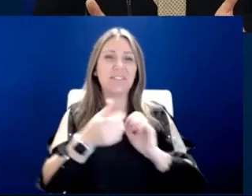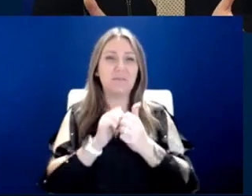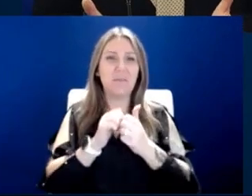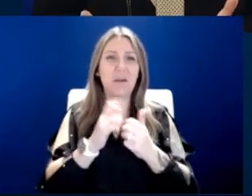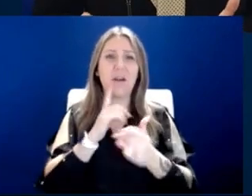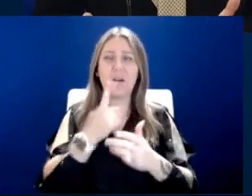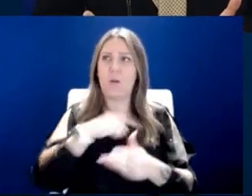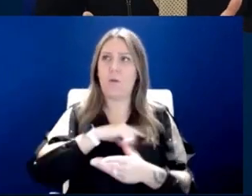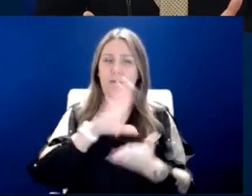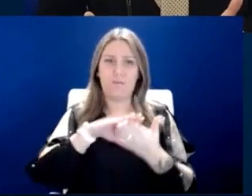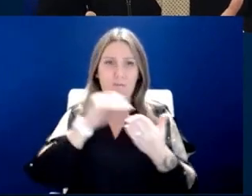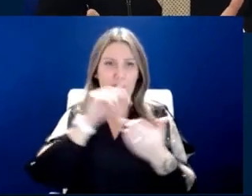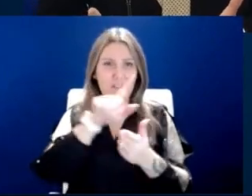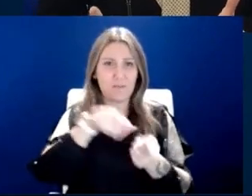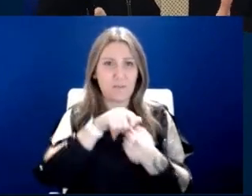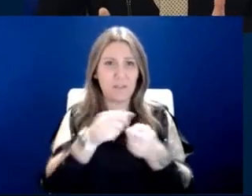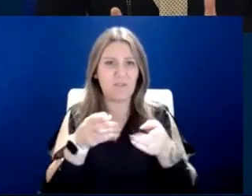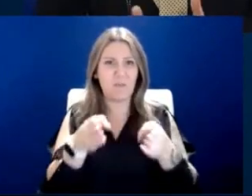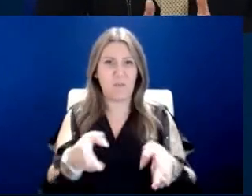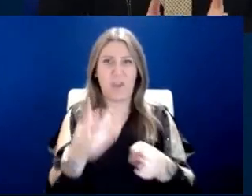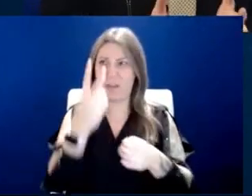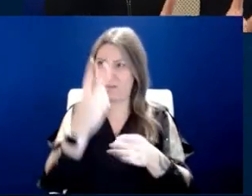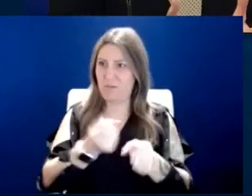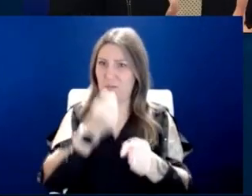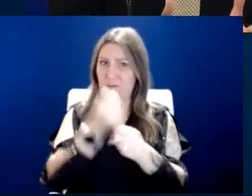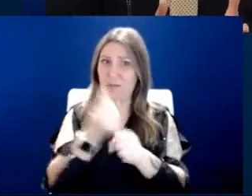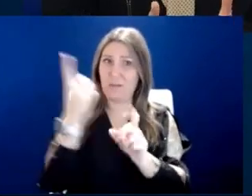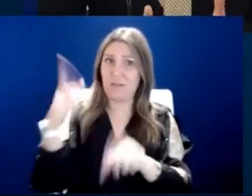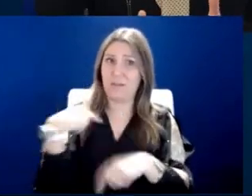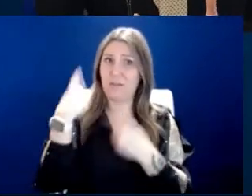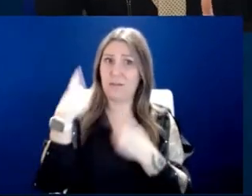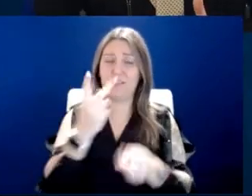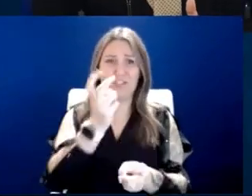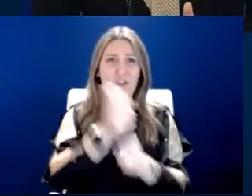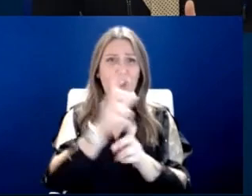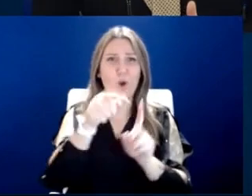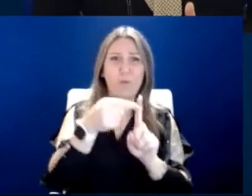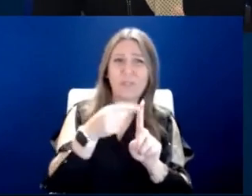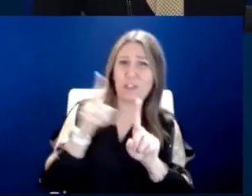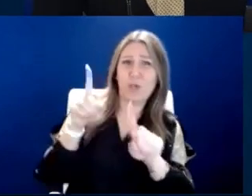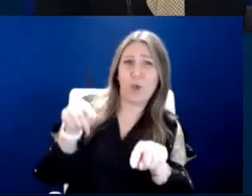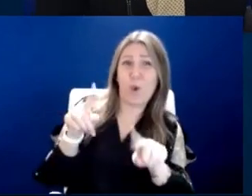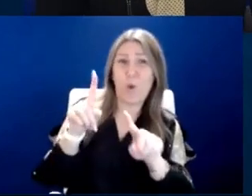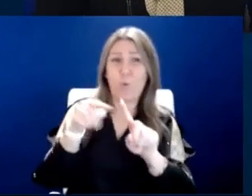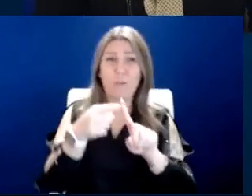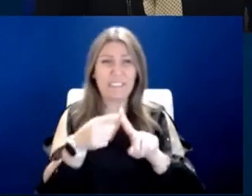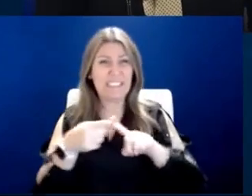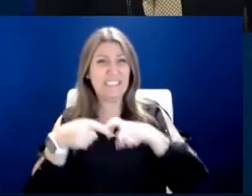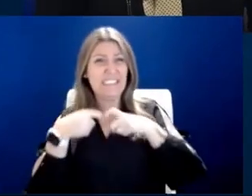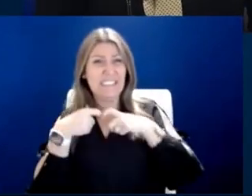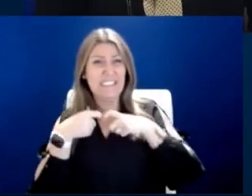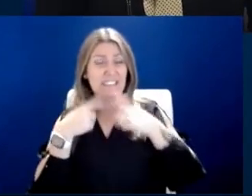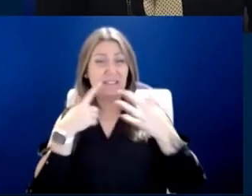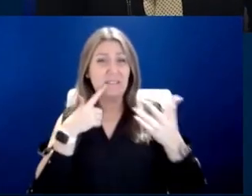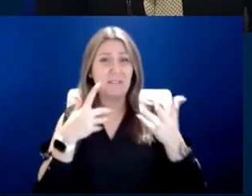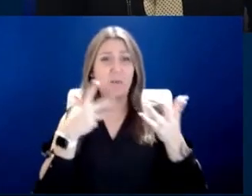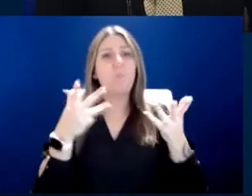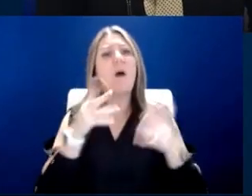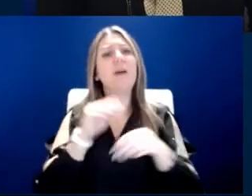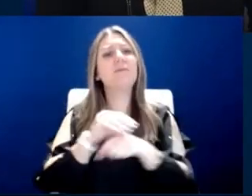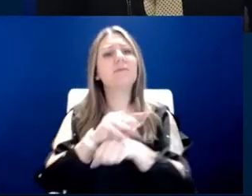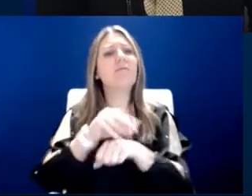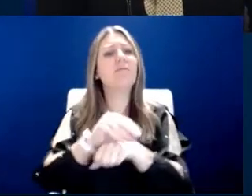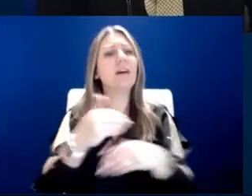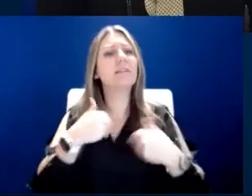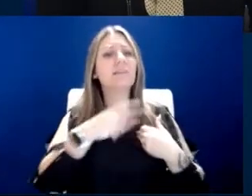2 years, and it's hard to kind of know when to go and when to pull back. Just what advice do you have for parents to be able to keep their kids out